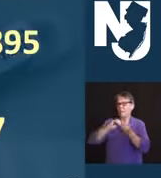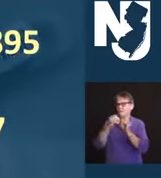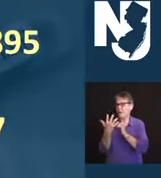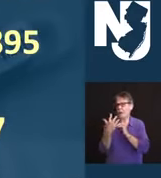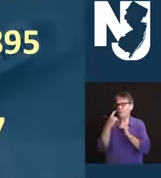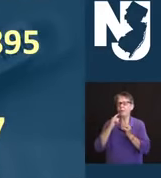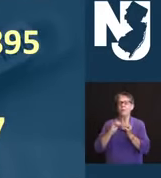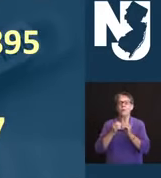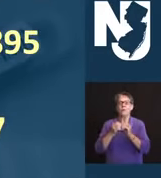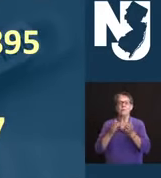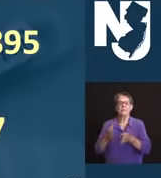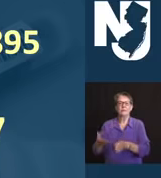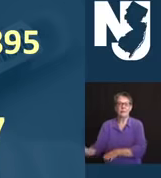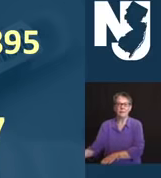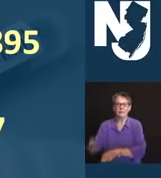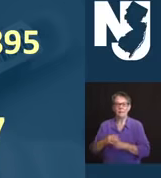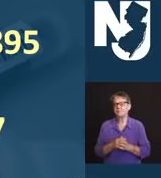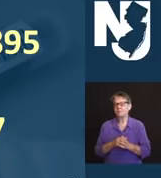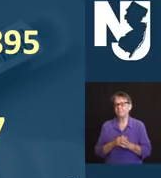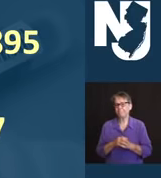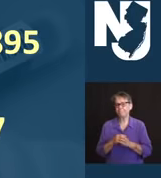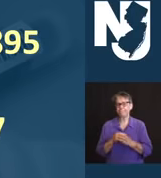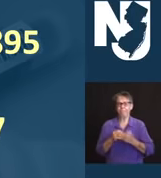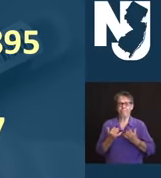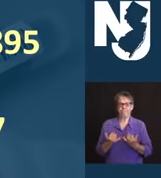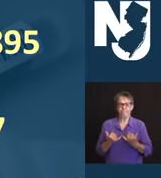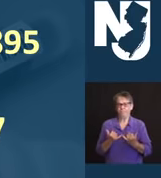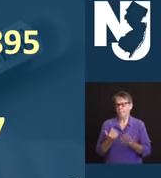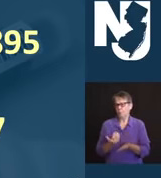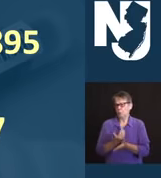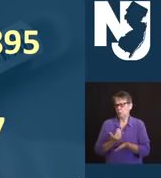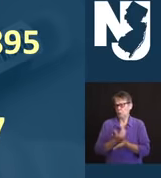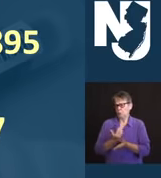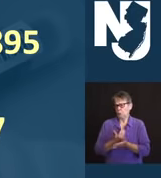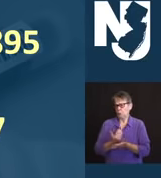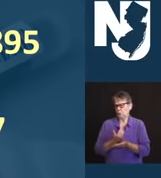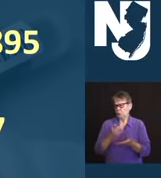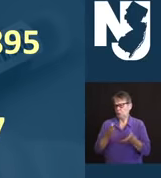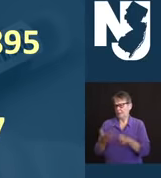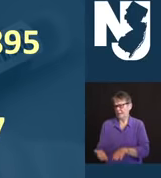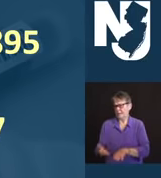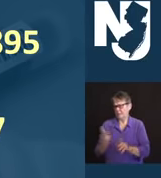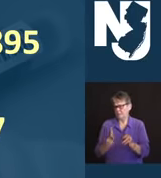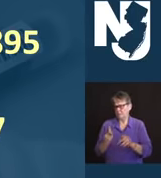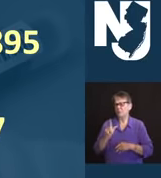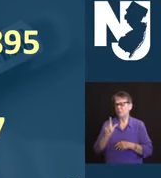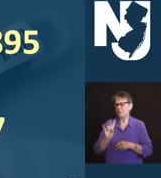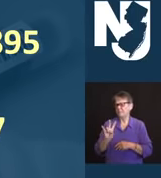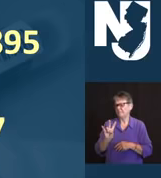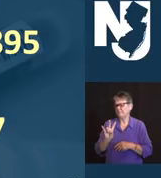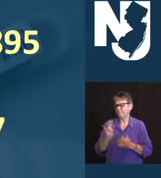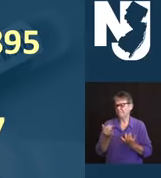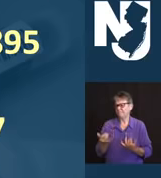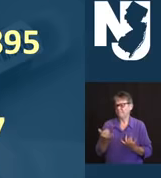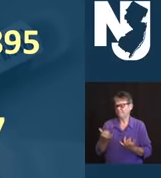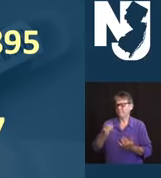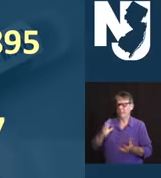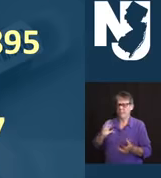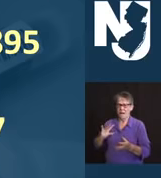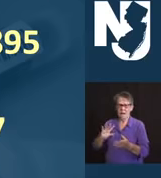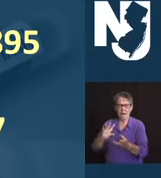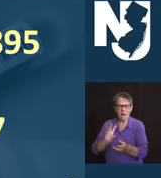solemn duty to report an additional 27 COVID-19 related deaths. We have now lost a total of